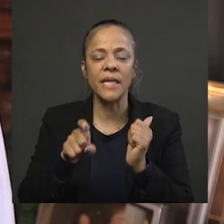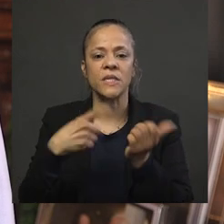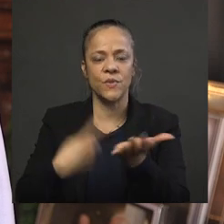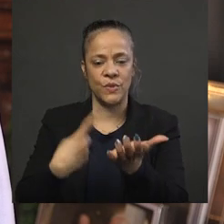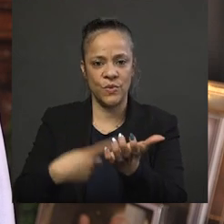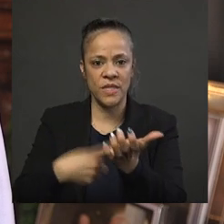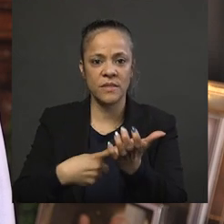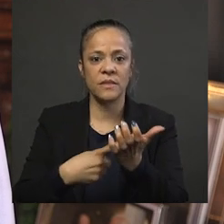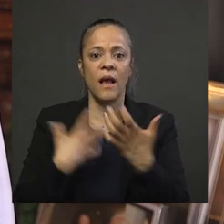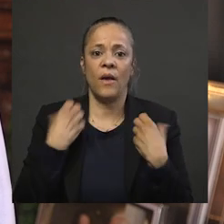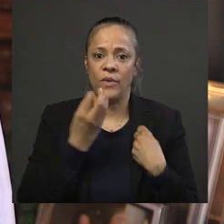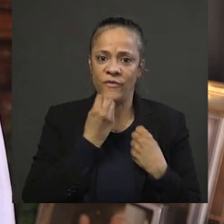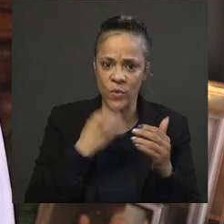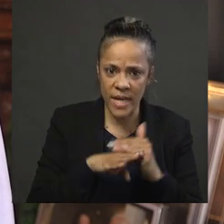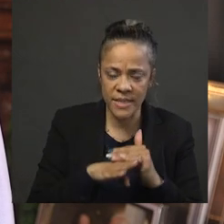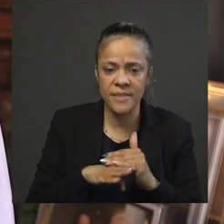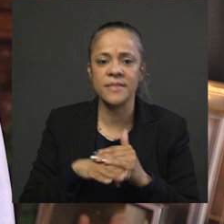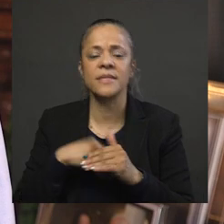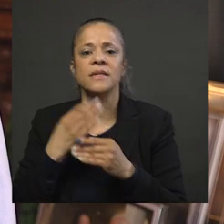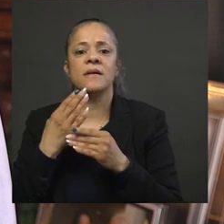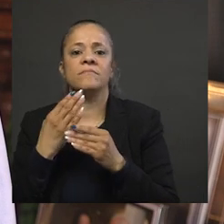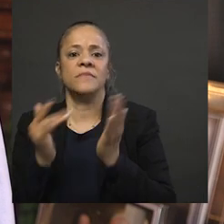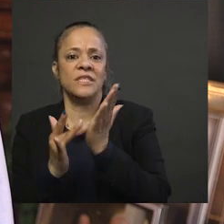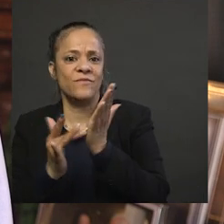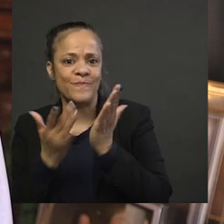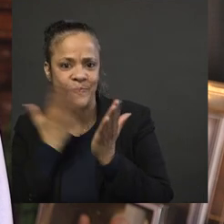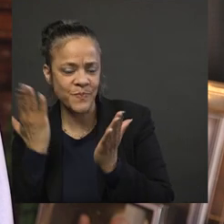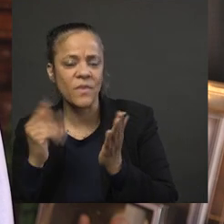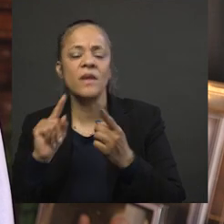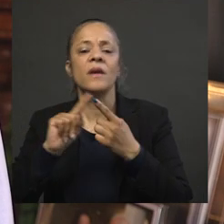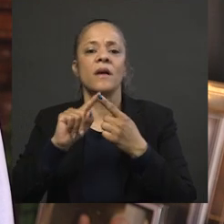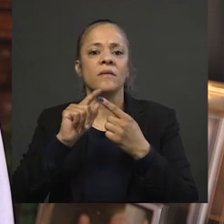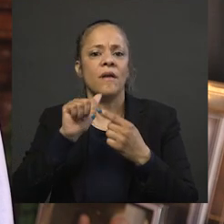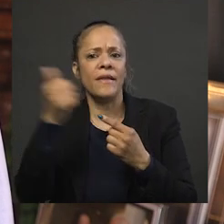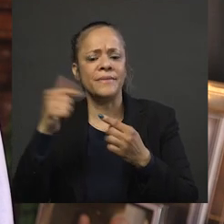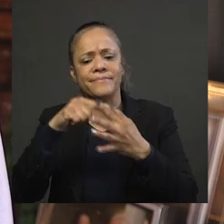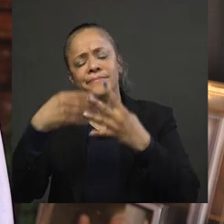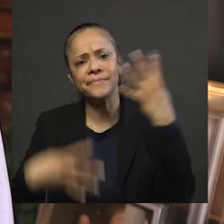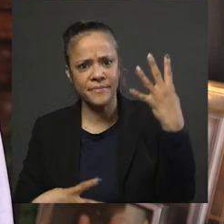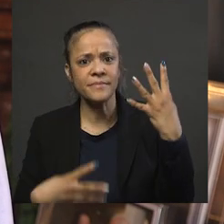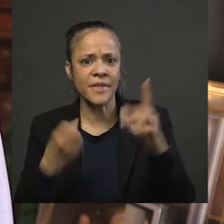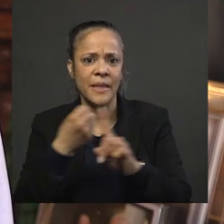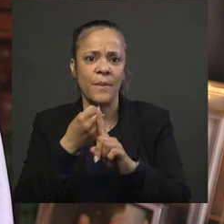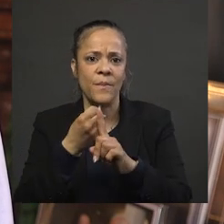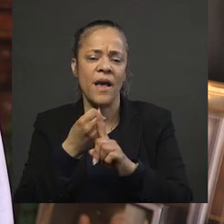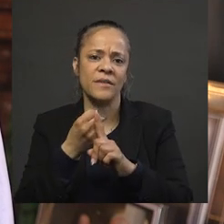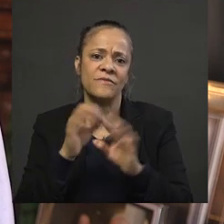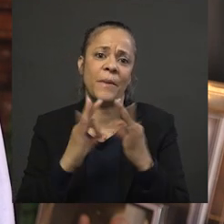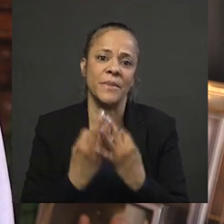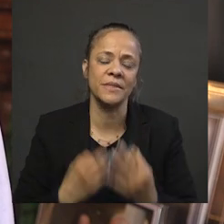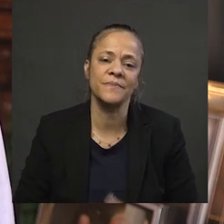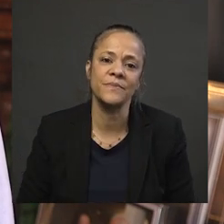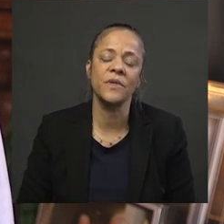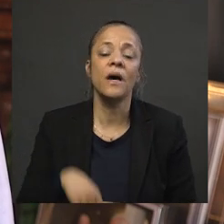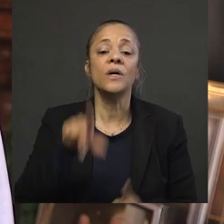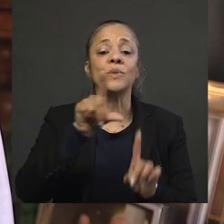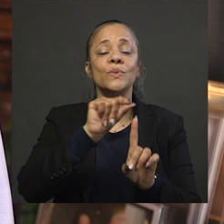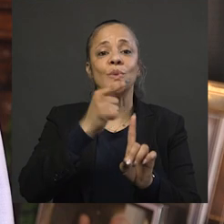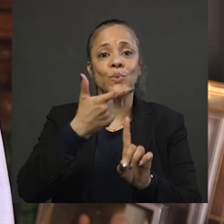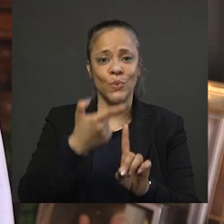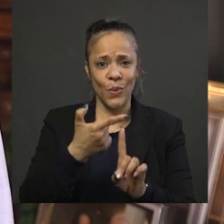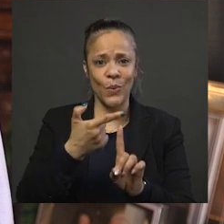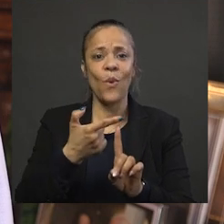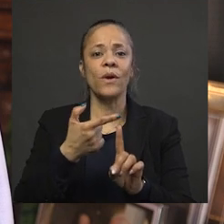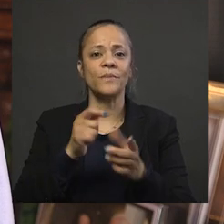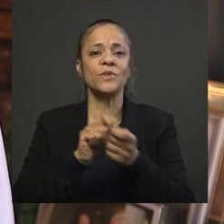gaps in healthy food access, digital divides, and the many other factors that impact our most vulnerable families. In 2021,